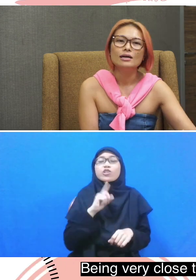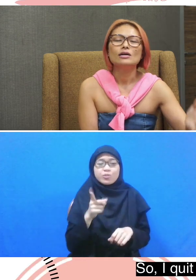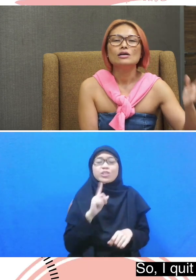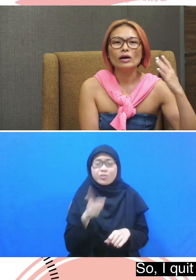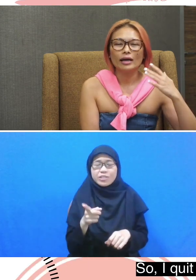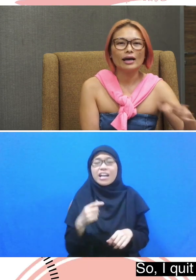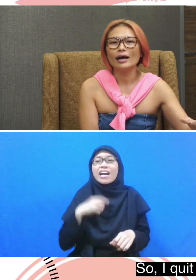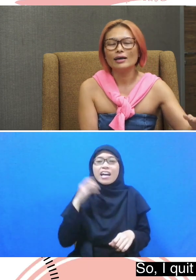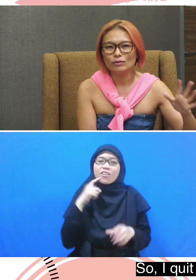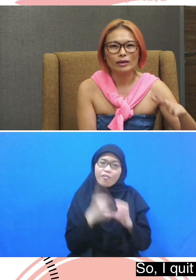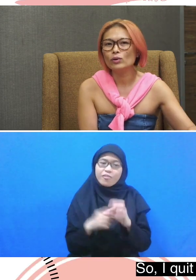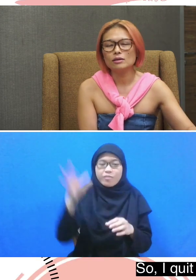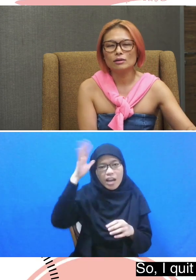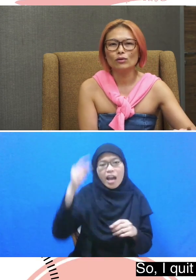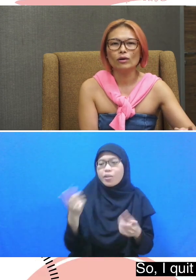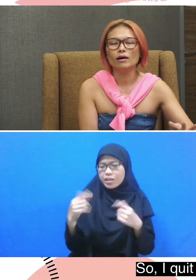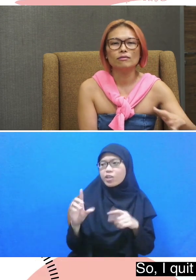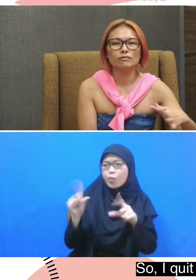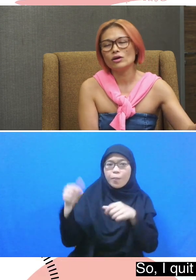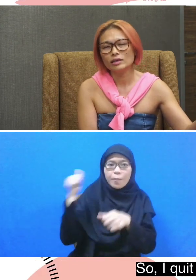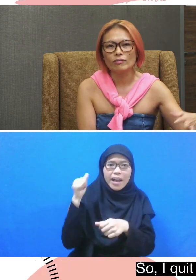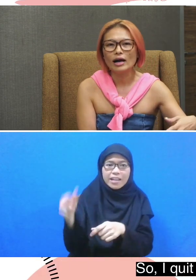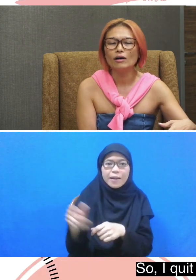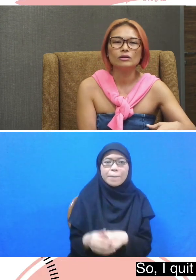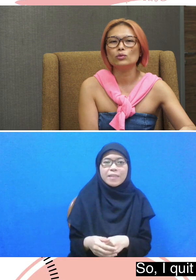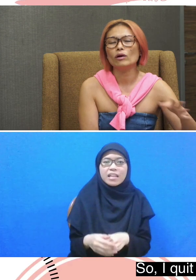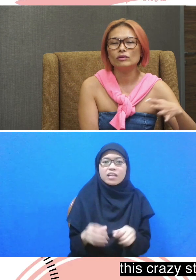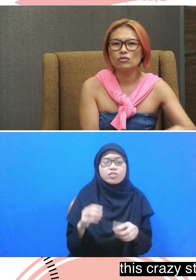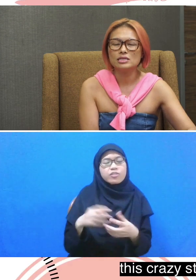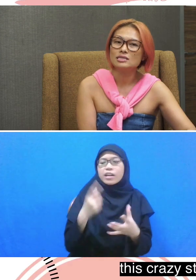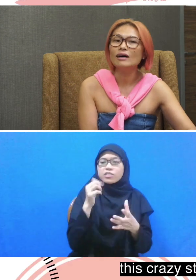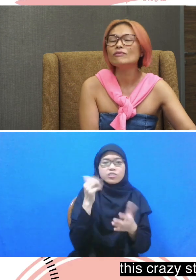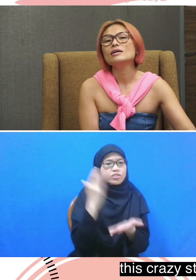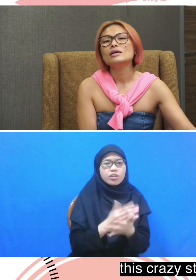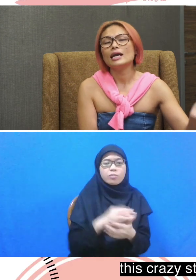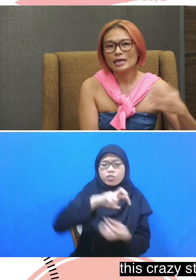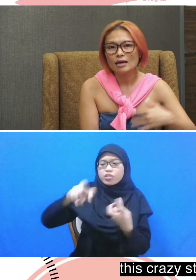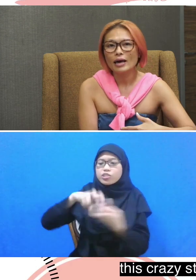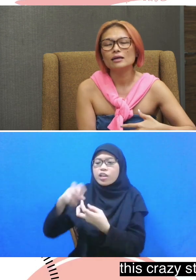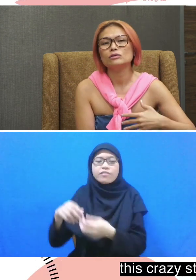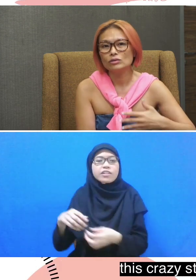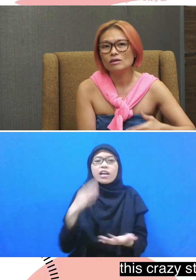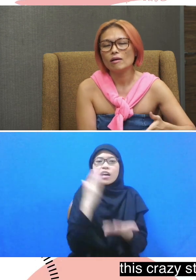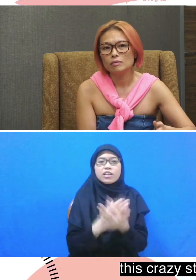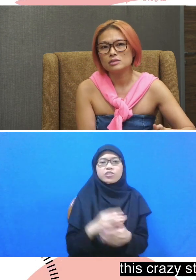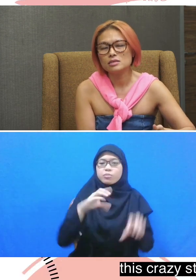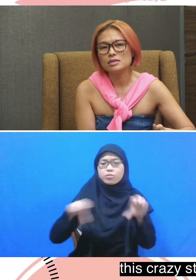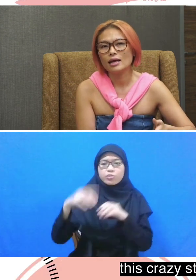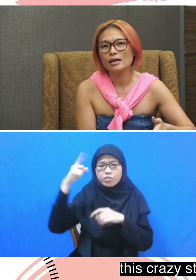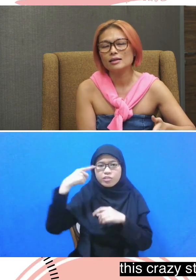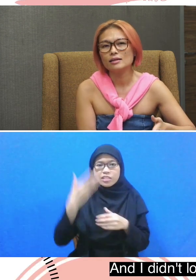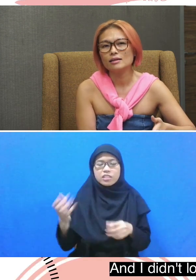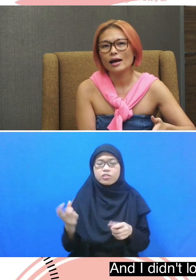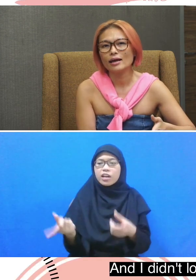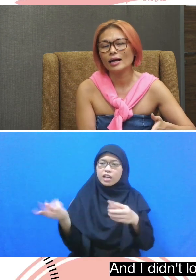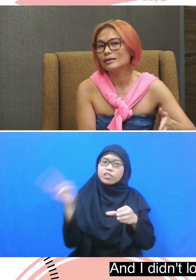back. So I quit, you know, traveling around and doing all this crazy stuff. And I came back to the family business.